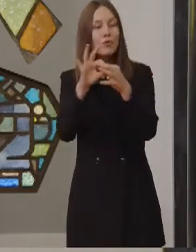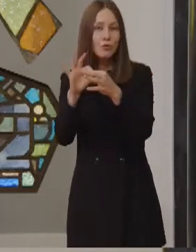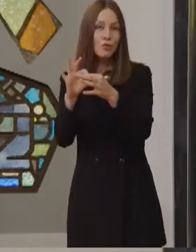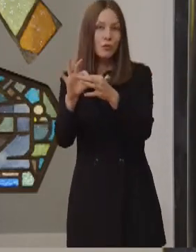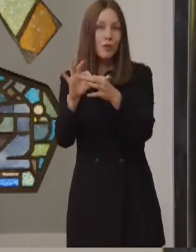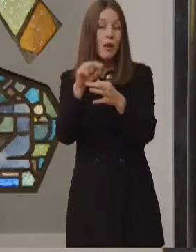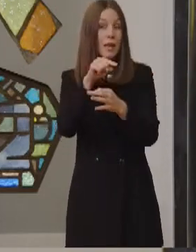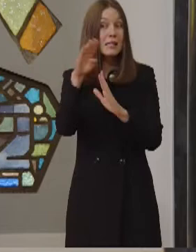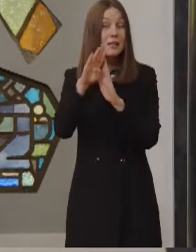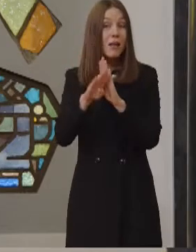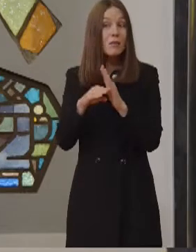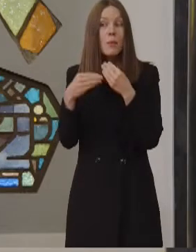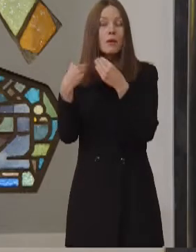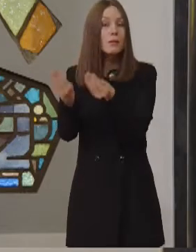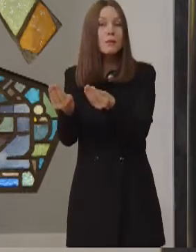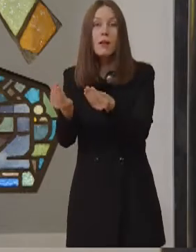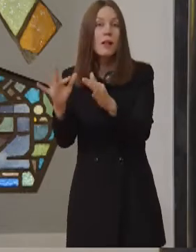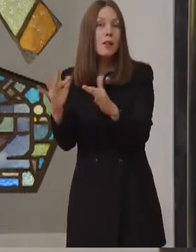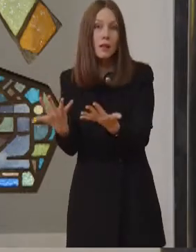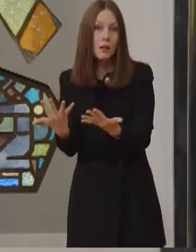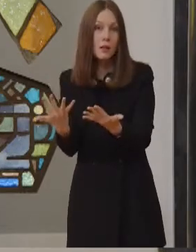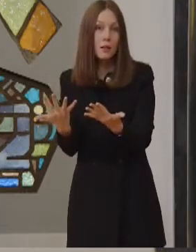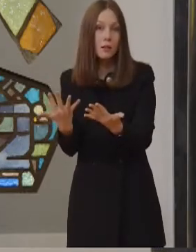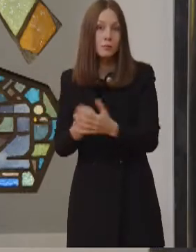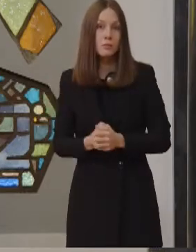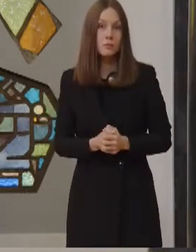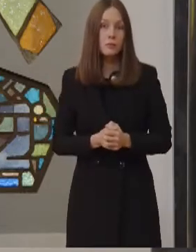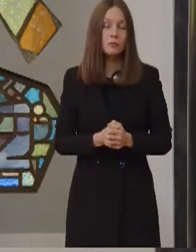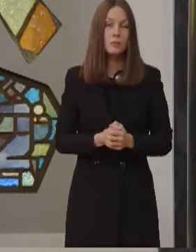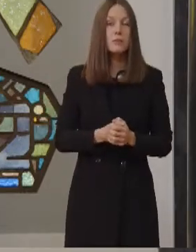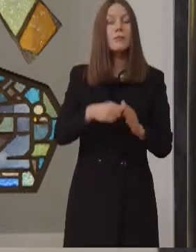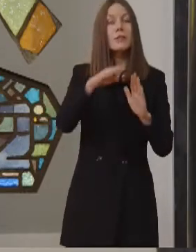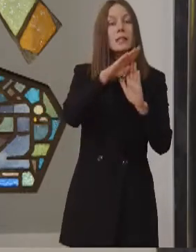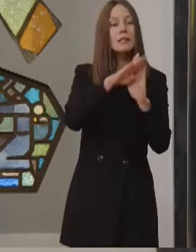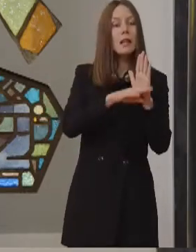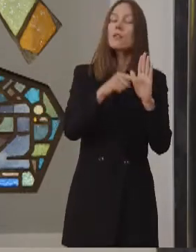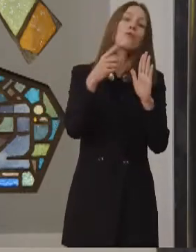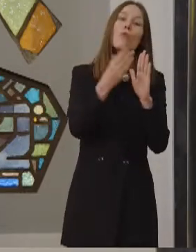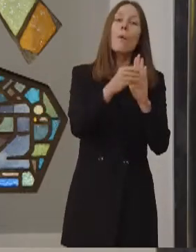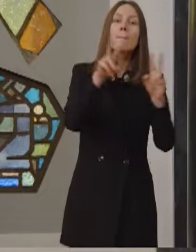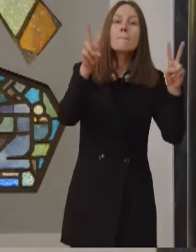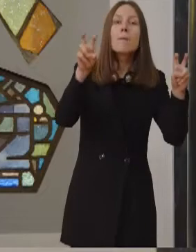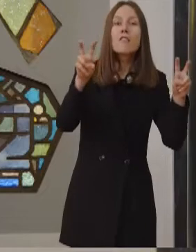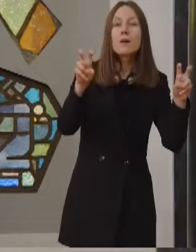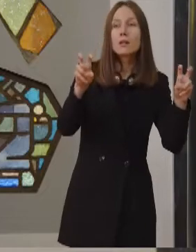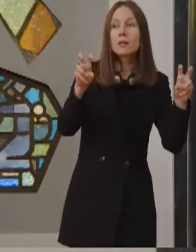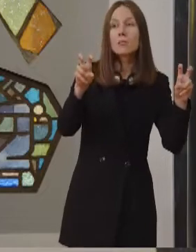through the prism of mindset and human relations. So what do we want to achieve by